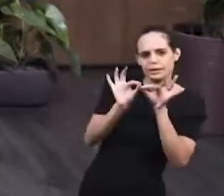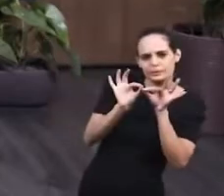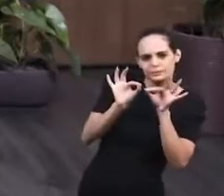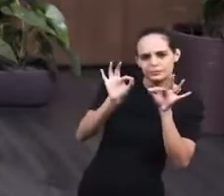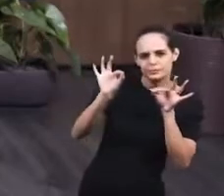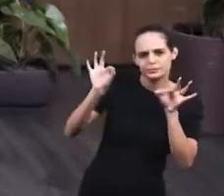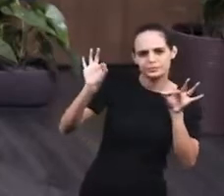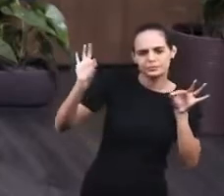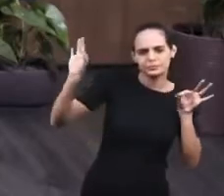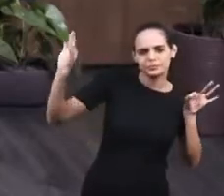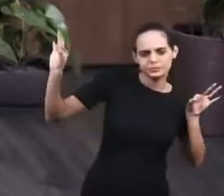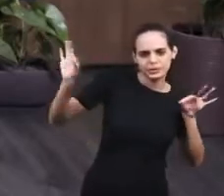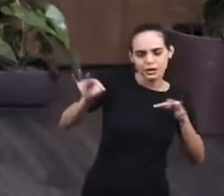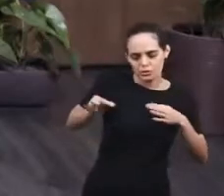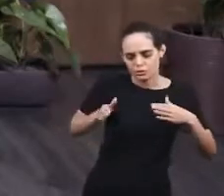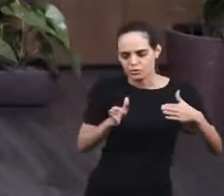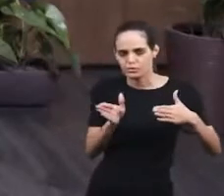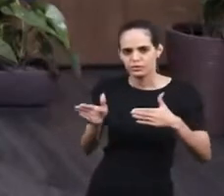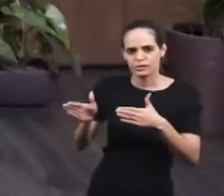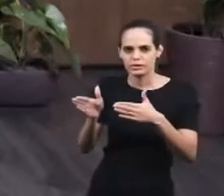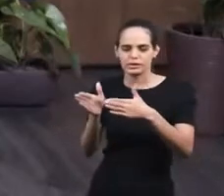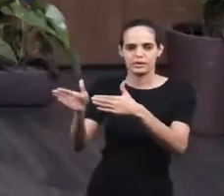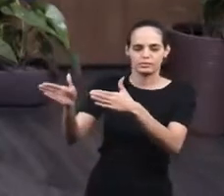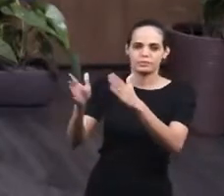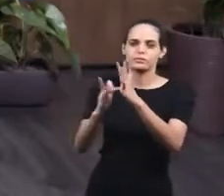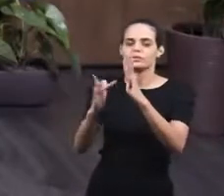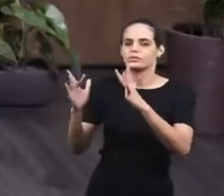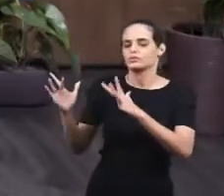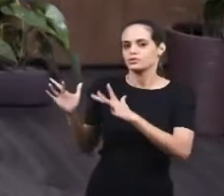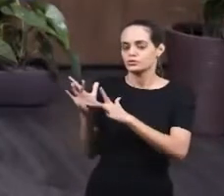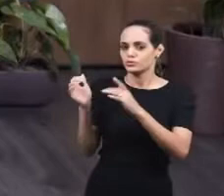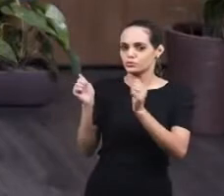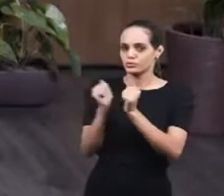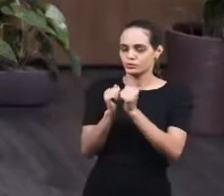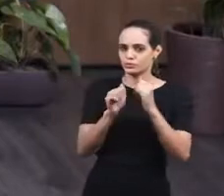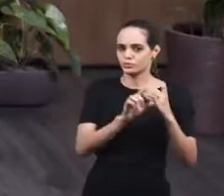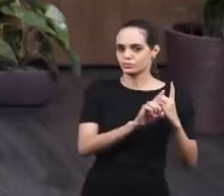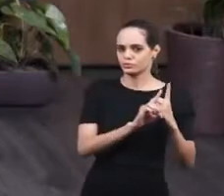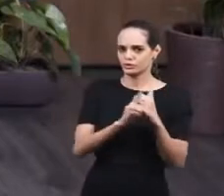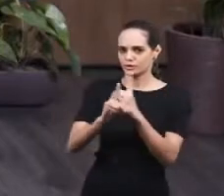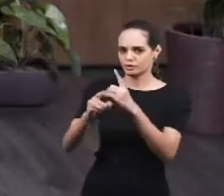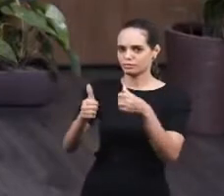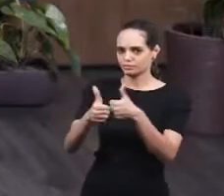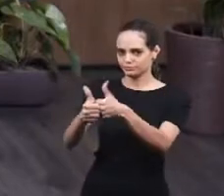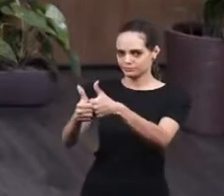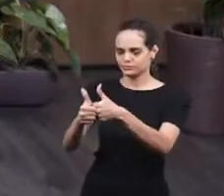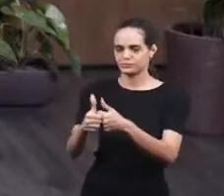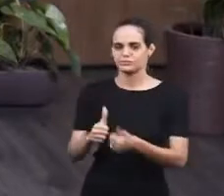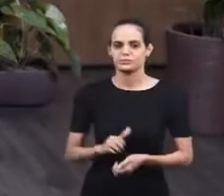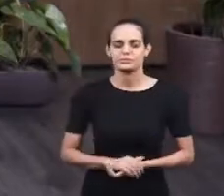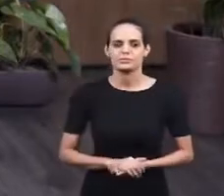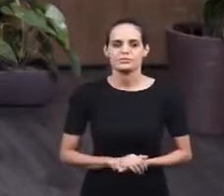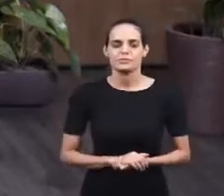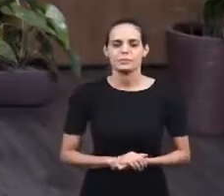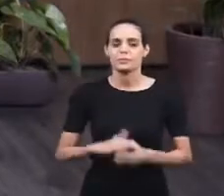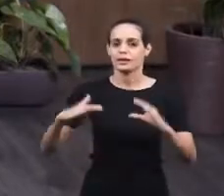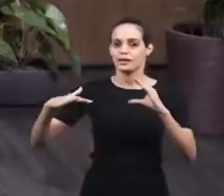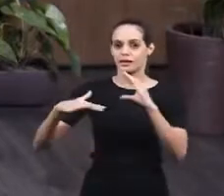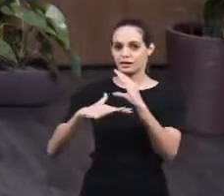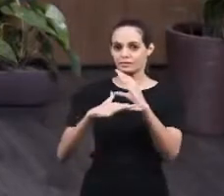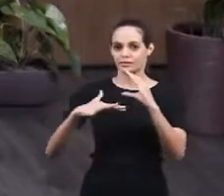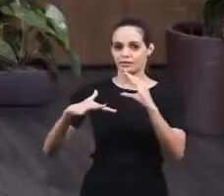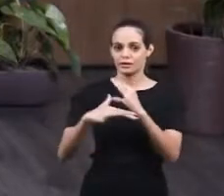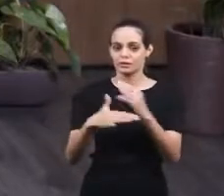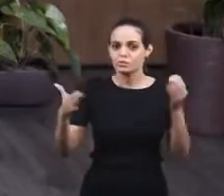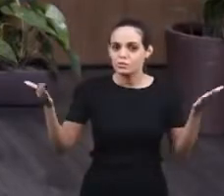about 10 miles. And we see here the red line. This was the path that was taken by Jesus and his disciples. And here